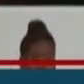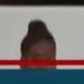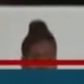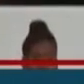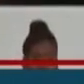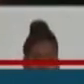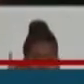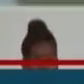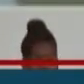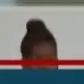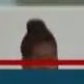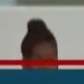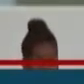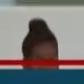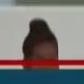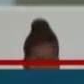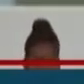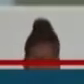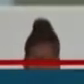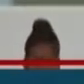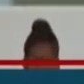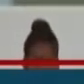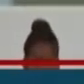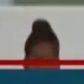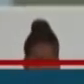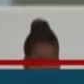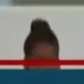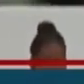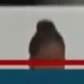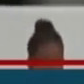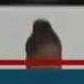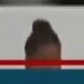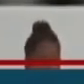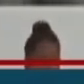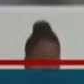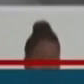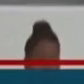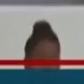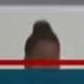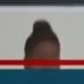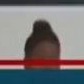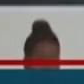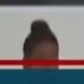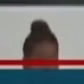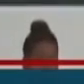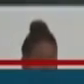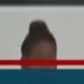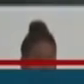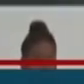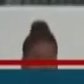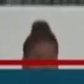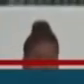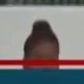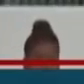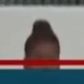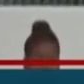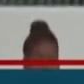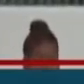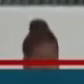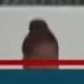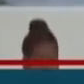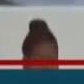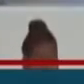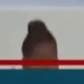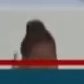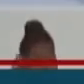booster campaign advances with 10 million doses already applied. The Finlay Vaccine Institute, responsible for the production of the vaccines, has assured that by the end of